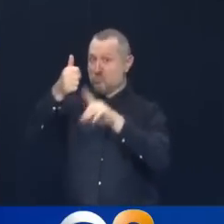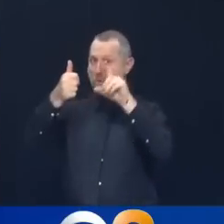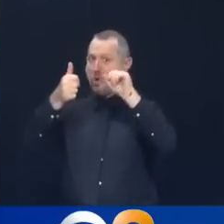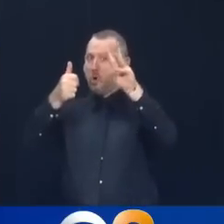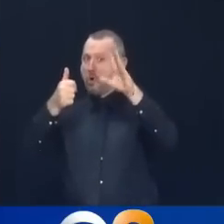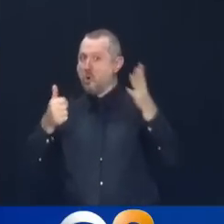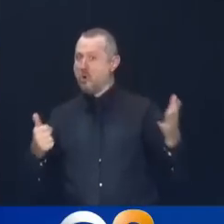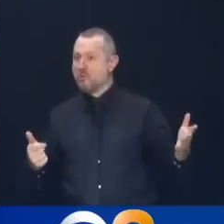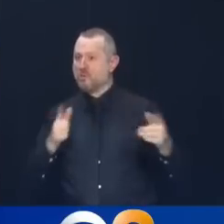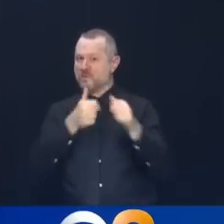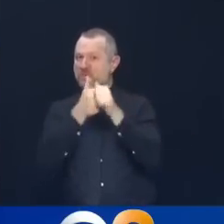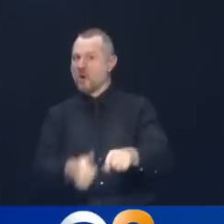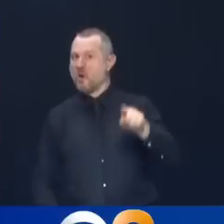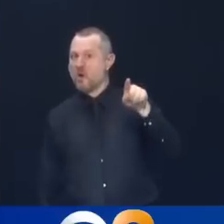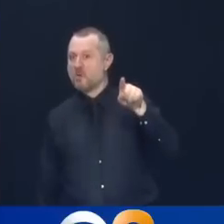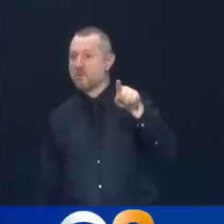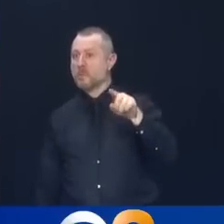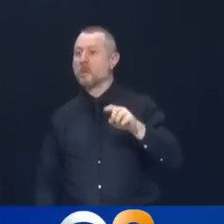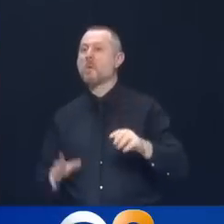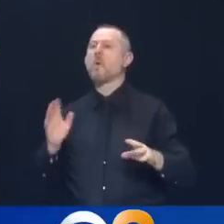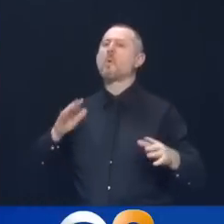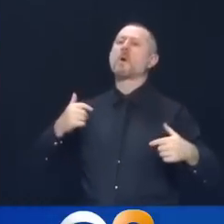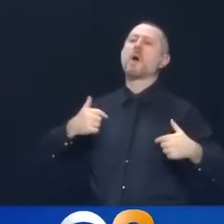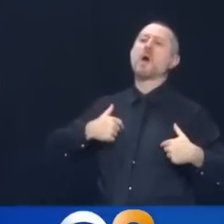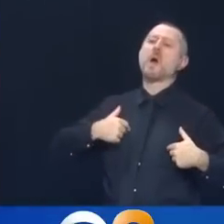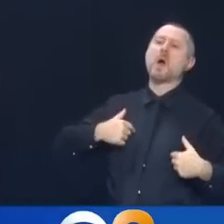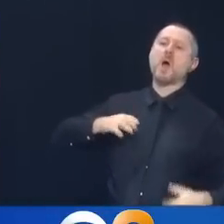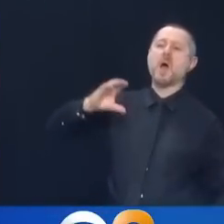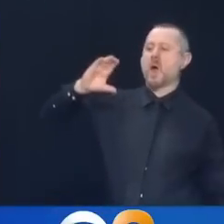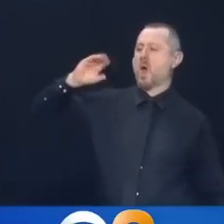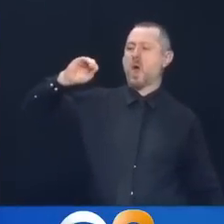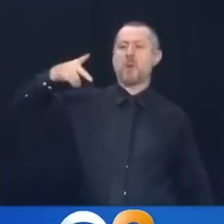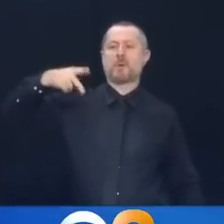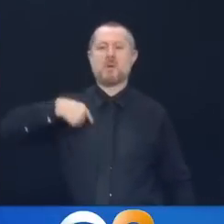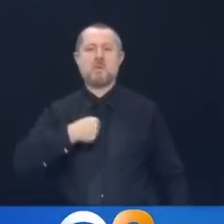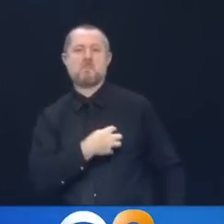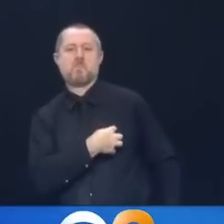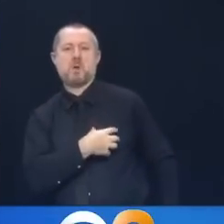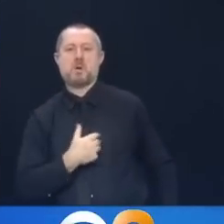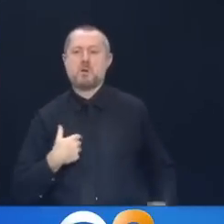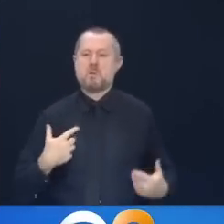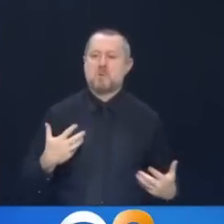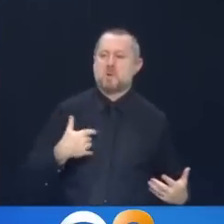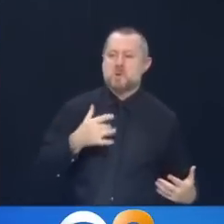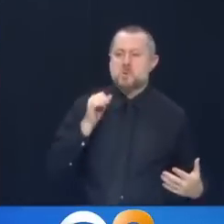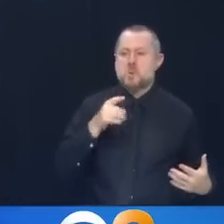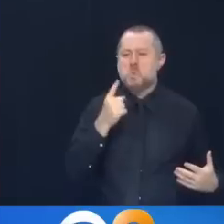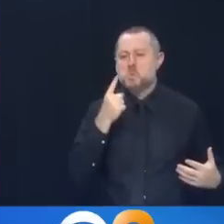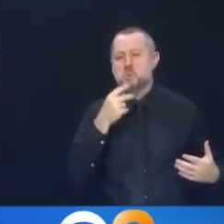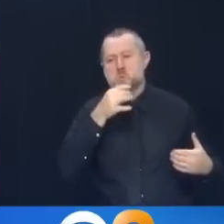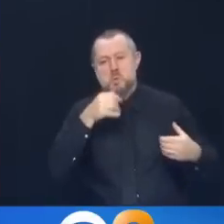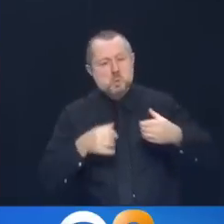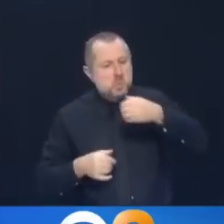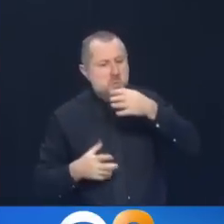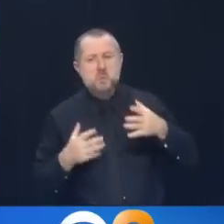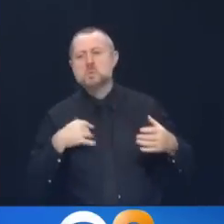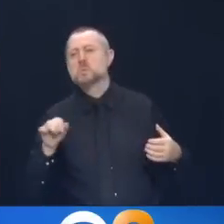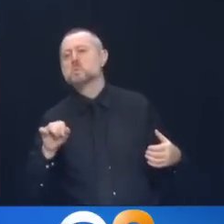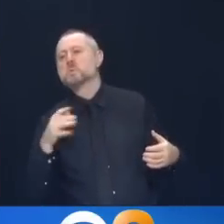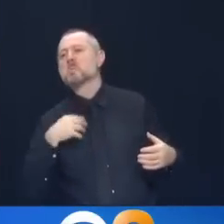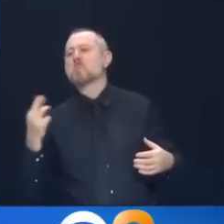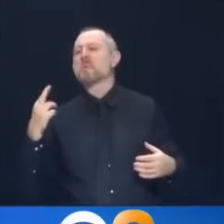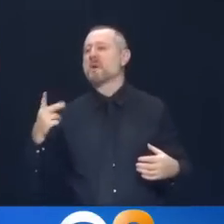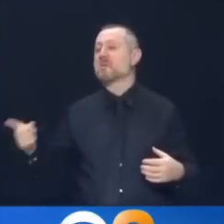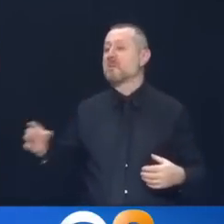Well, I'm a cop. I can have a couple of drinks and drive home, and if a buddy of mine stops me. No. The